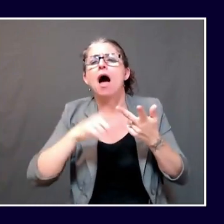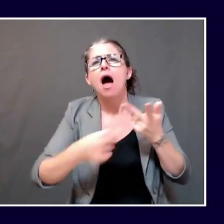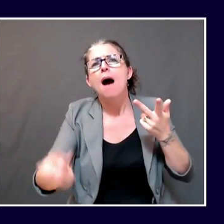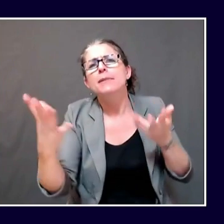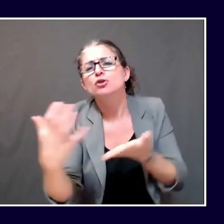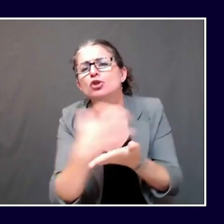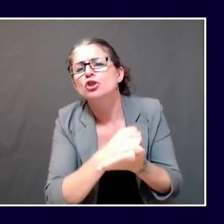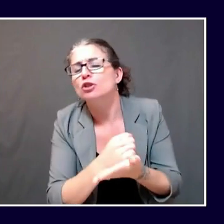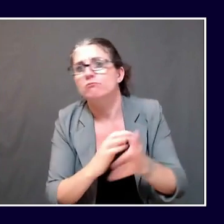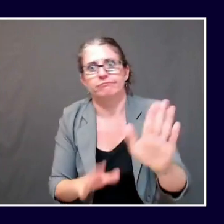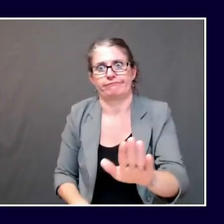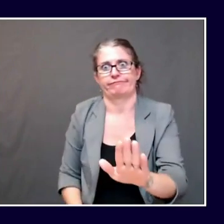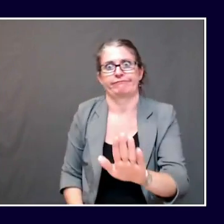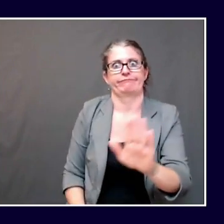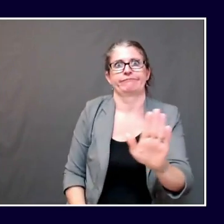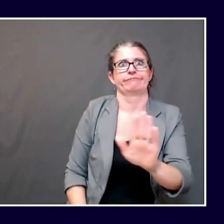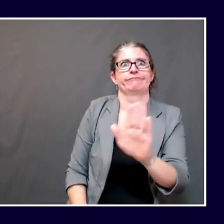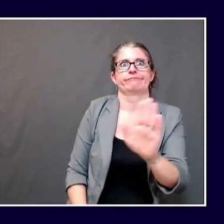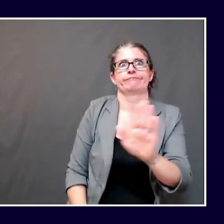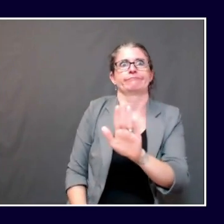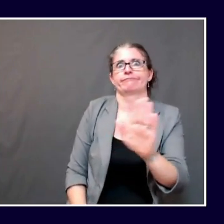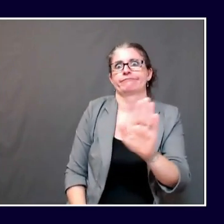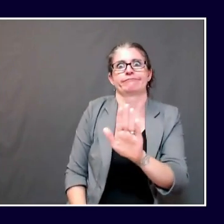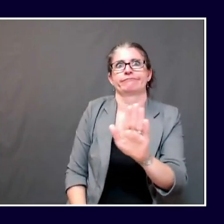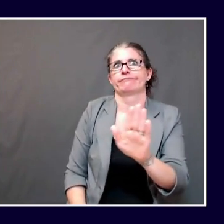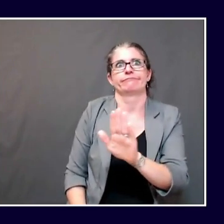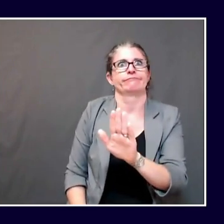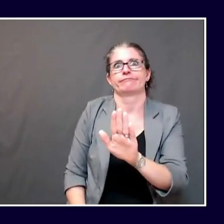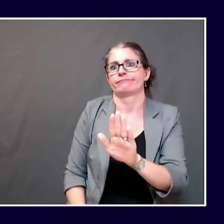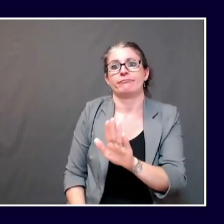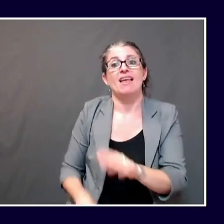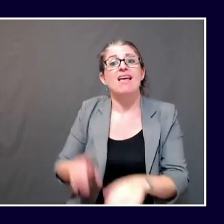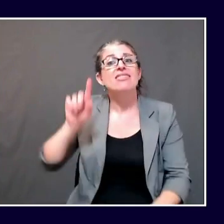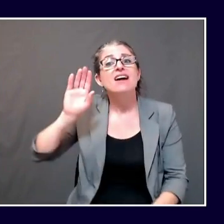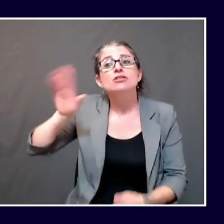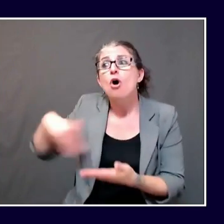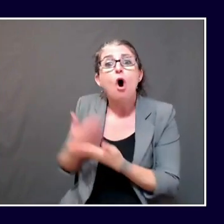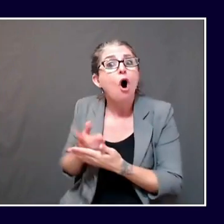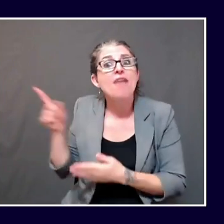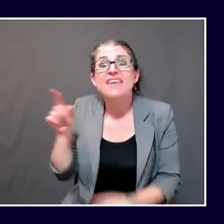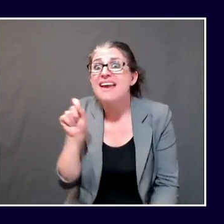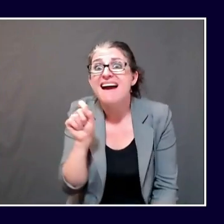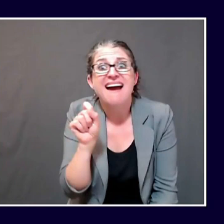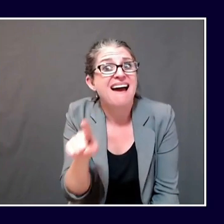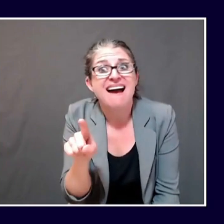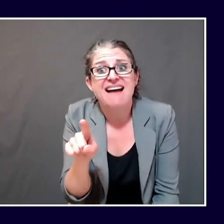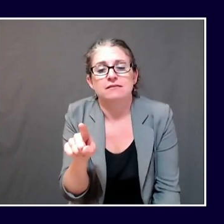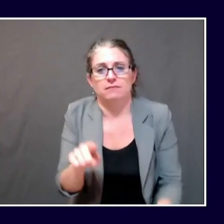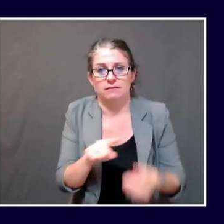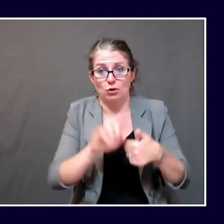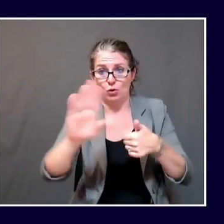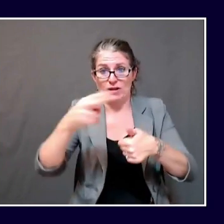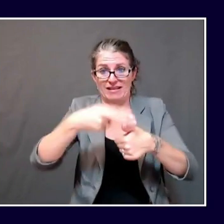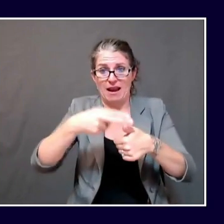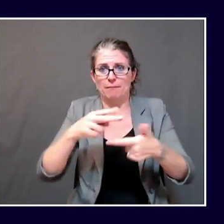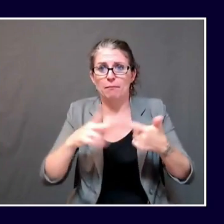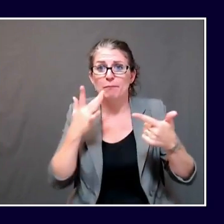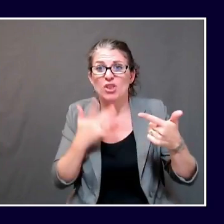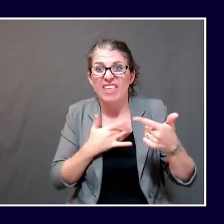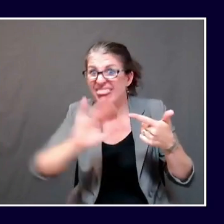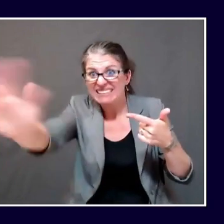citizenship. We don't ask for social security numbers, and we most certainly do not ask for anything related to your